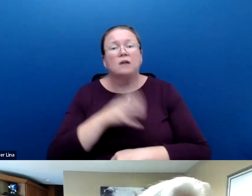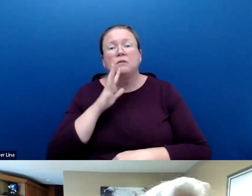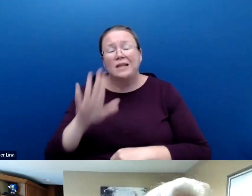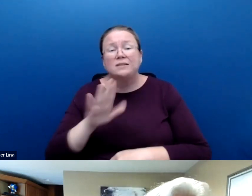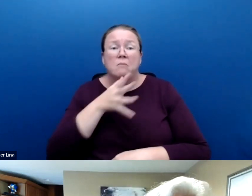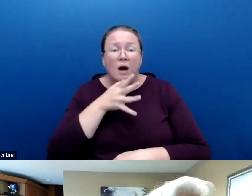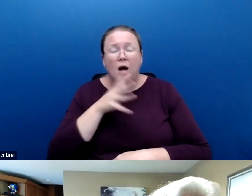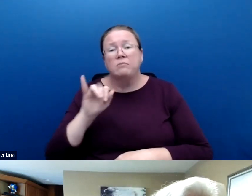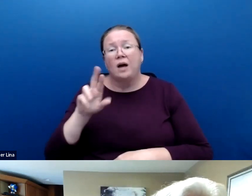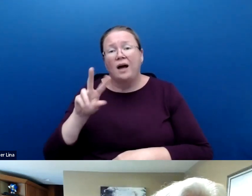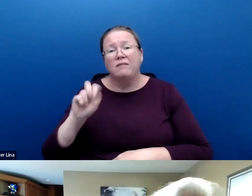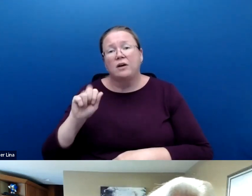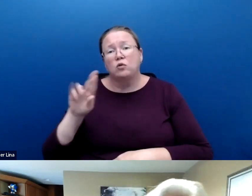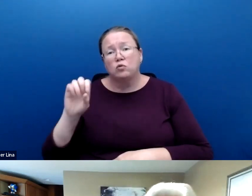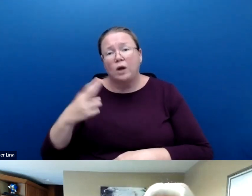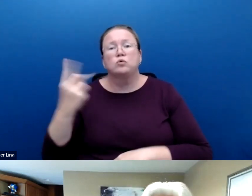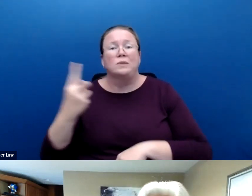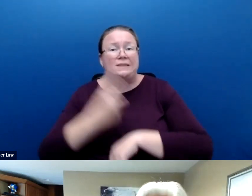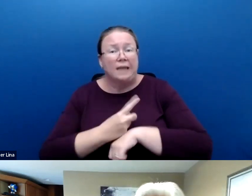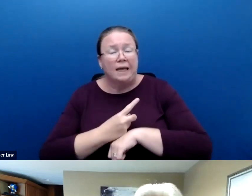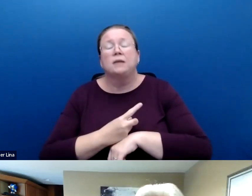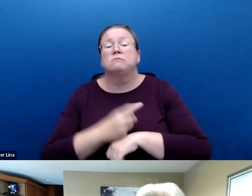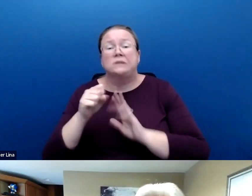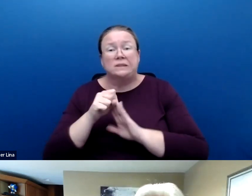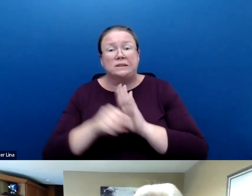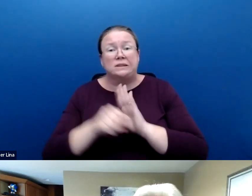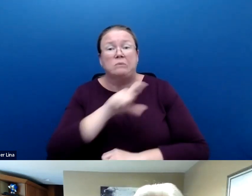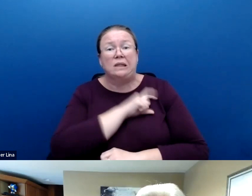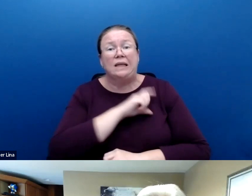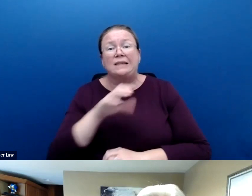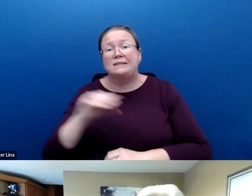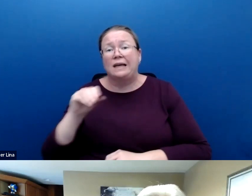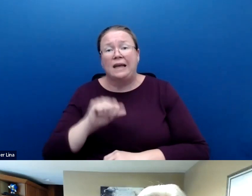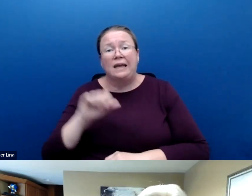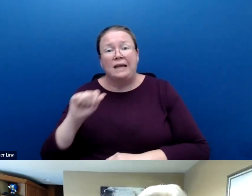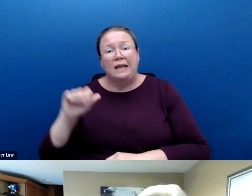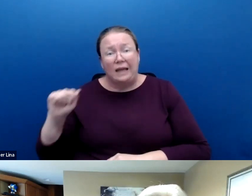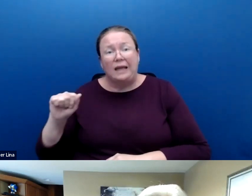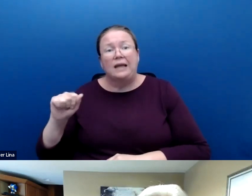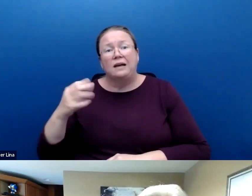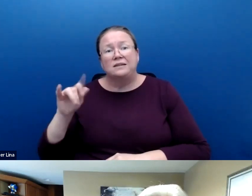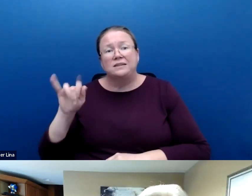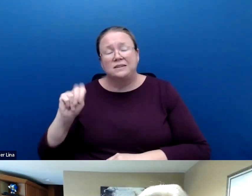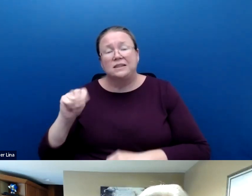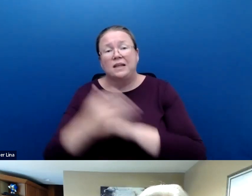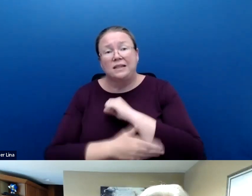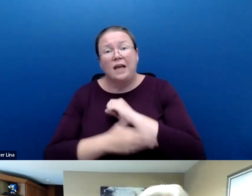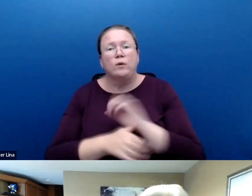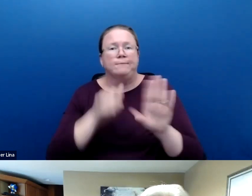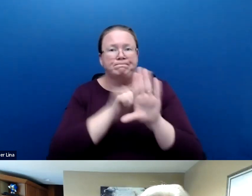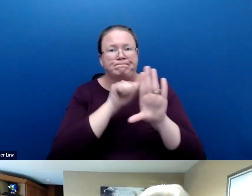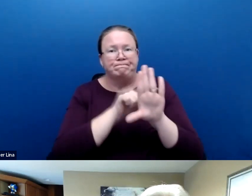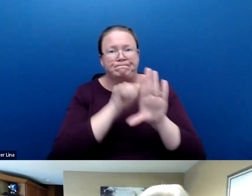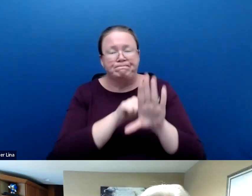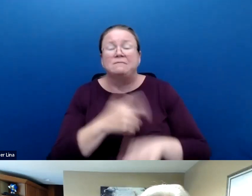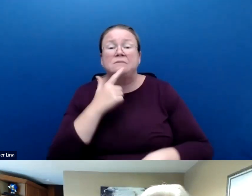Iva Rausch, a woman who one day the state police and the area agency on aging of Huntington County knocked on his door